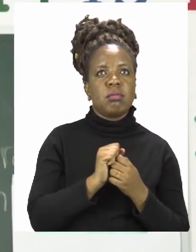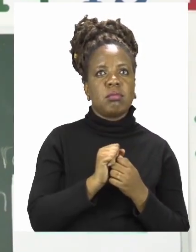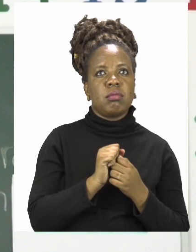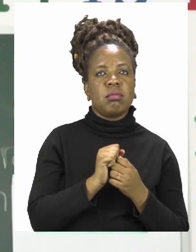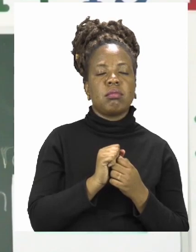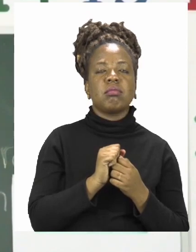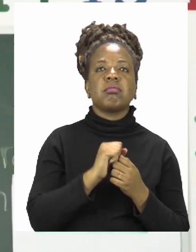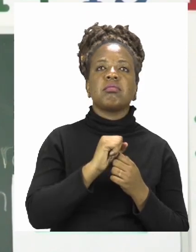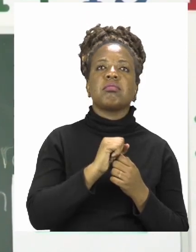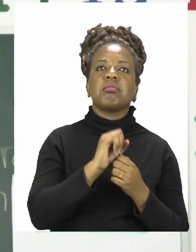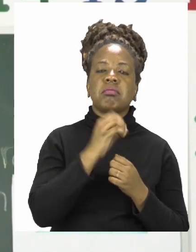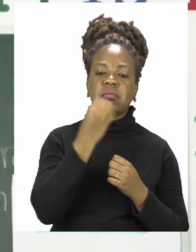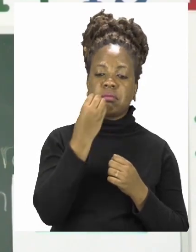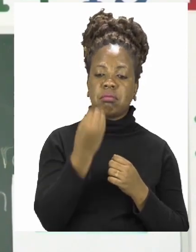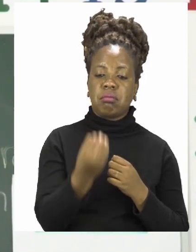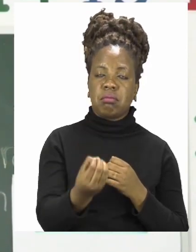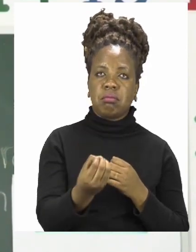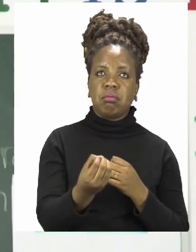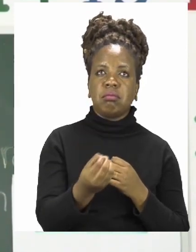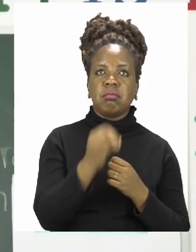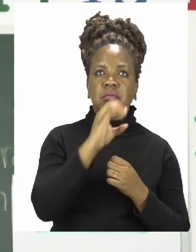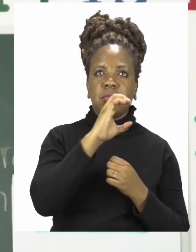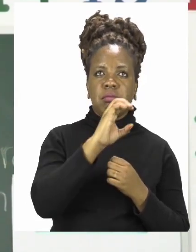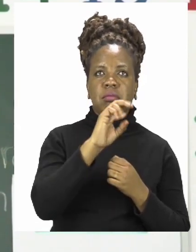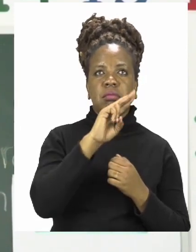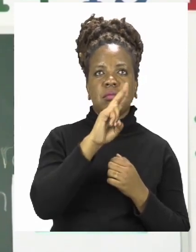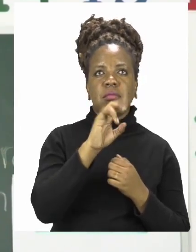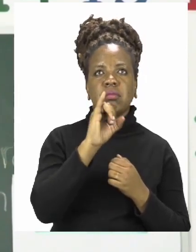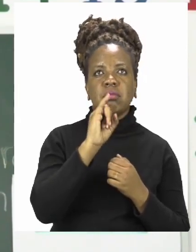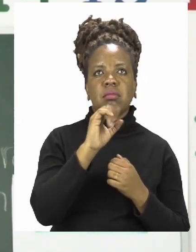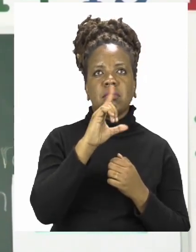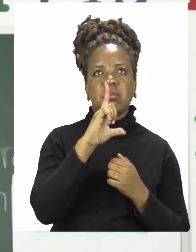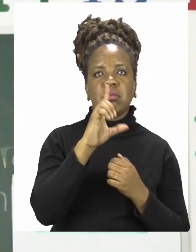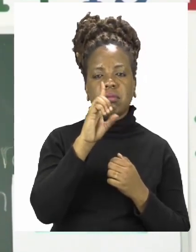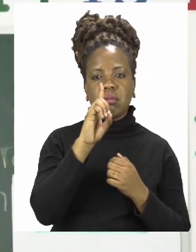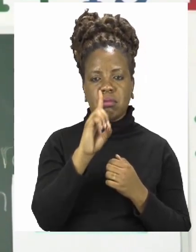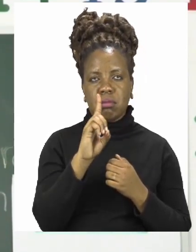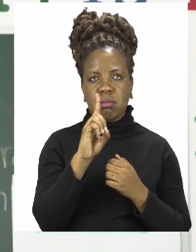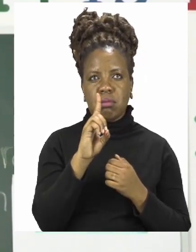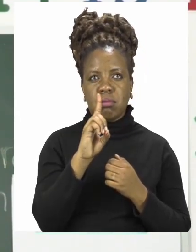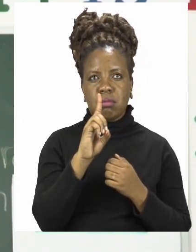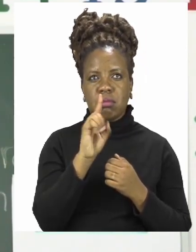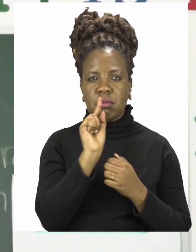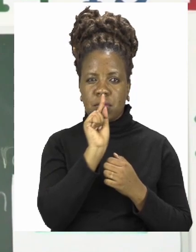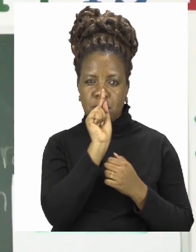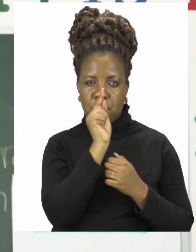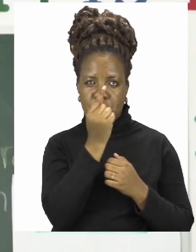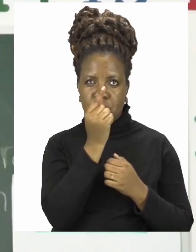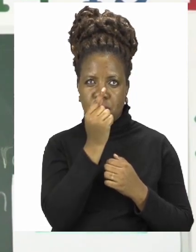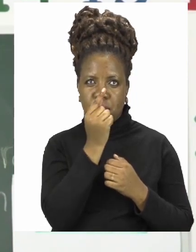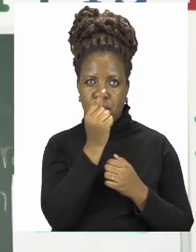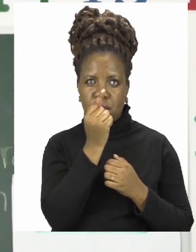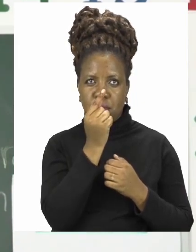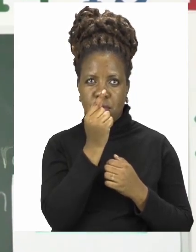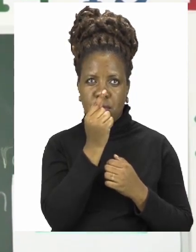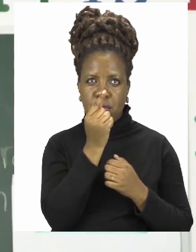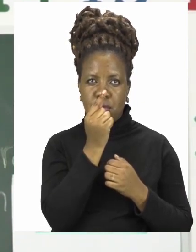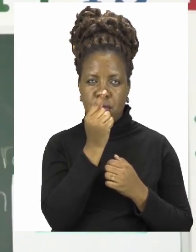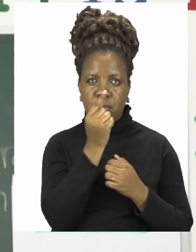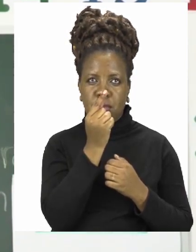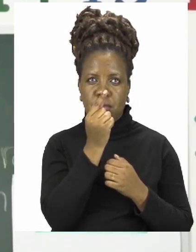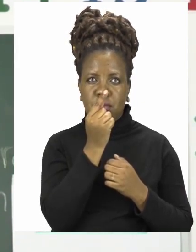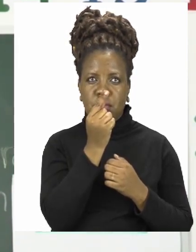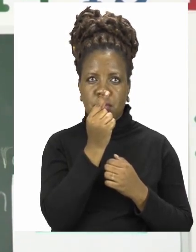child's. So we'll take the word child, and then to change the noun